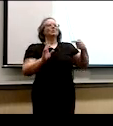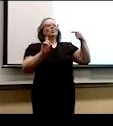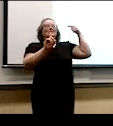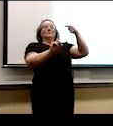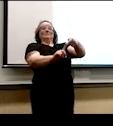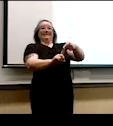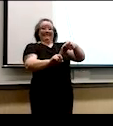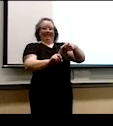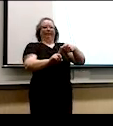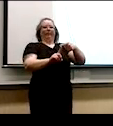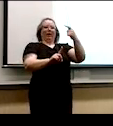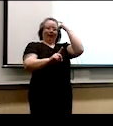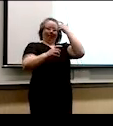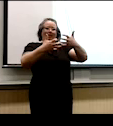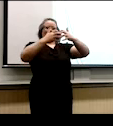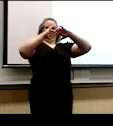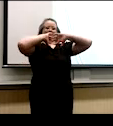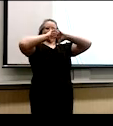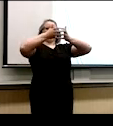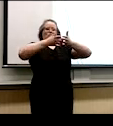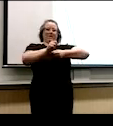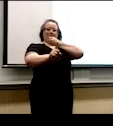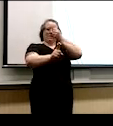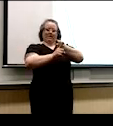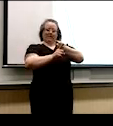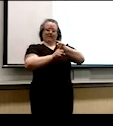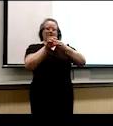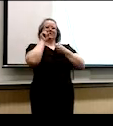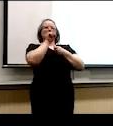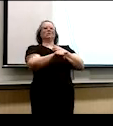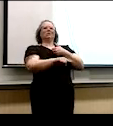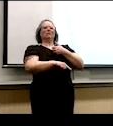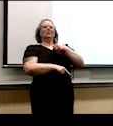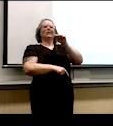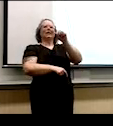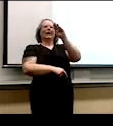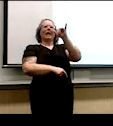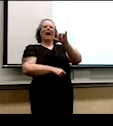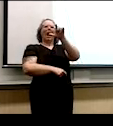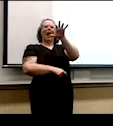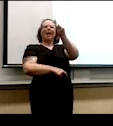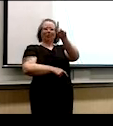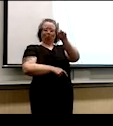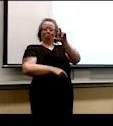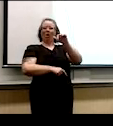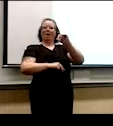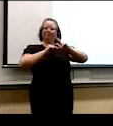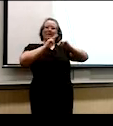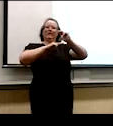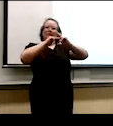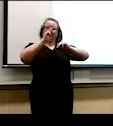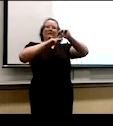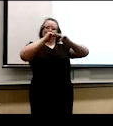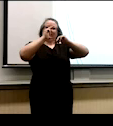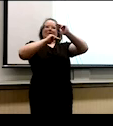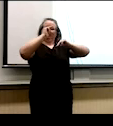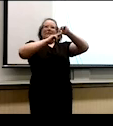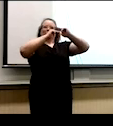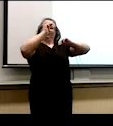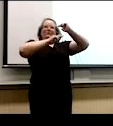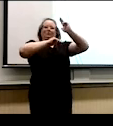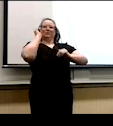lady 76 with Down syndrome, and they did medical genetic analysis, and she didn't have the amyloid